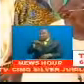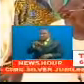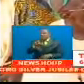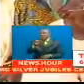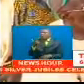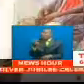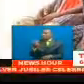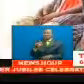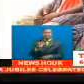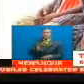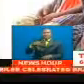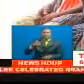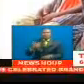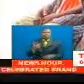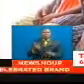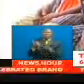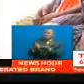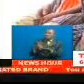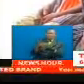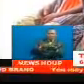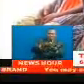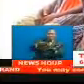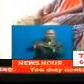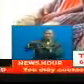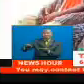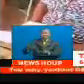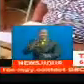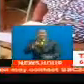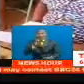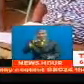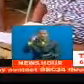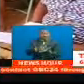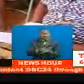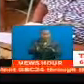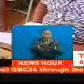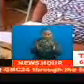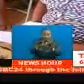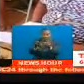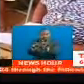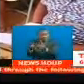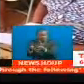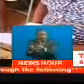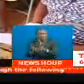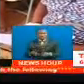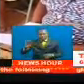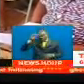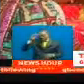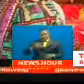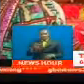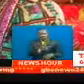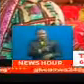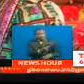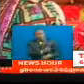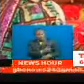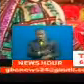2013, LEAP had reached 70,000 households across the country. The Deputy Minister for Gender, Children and Social Protection, Dela